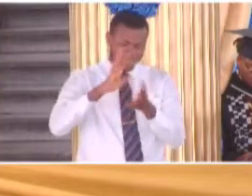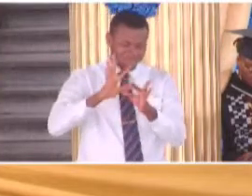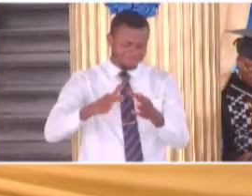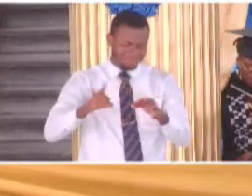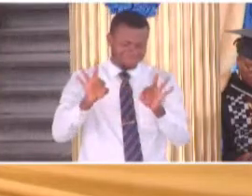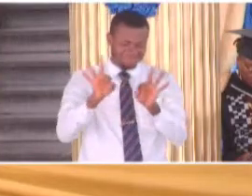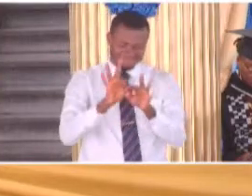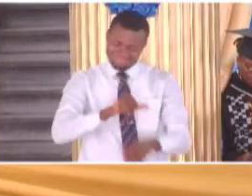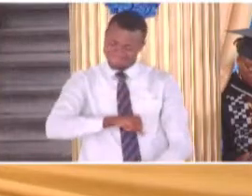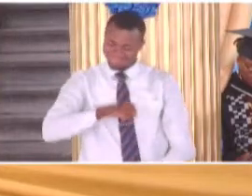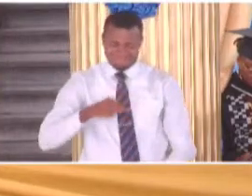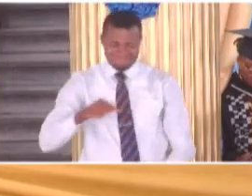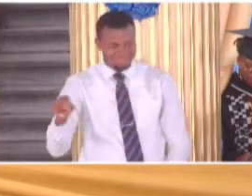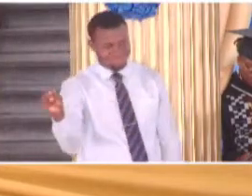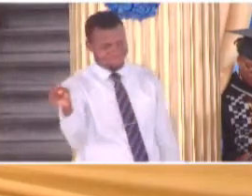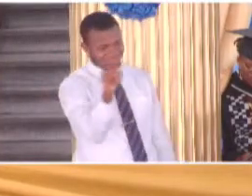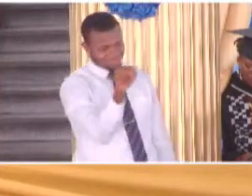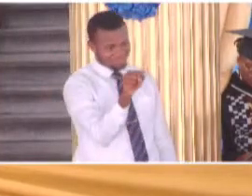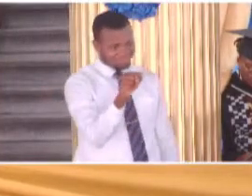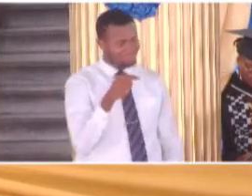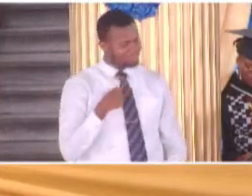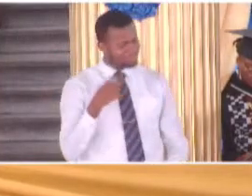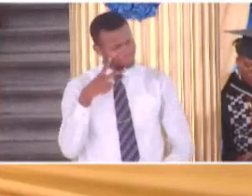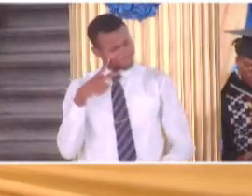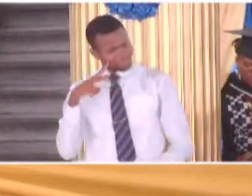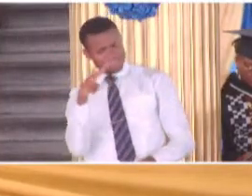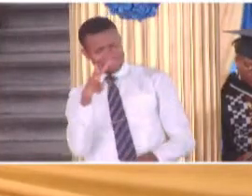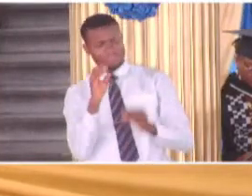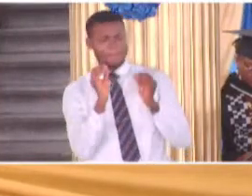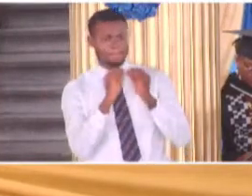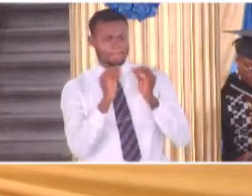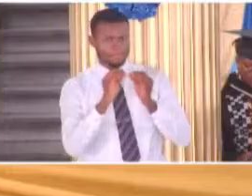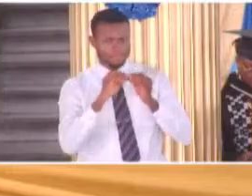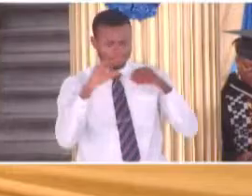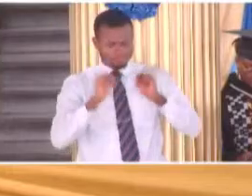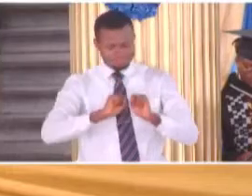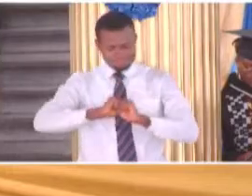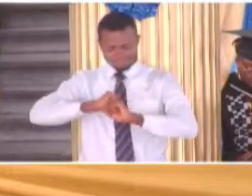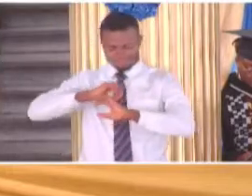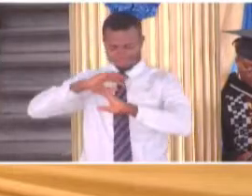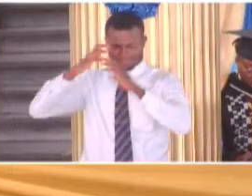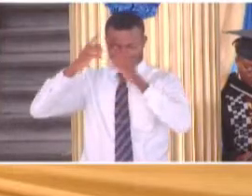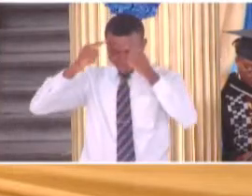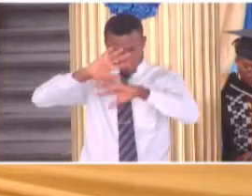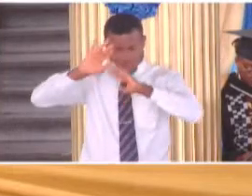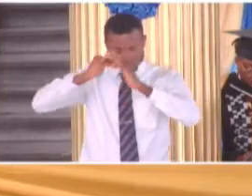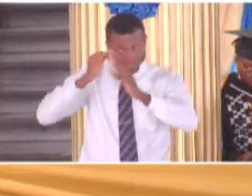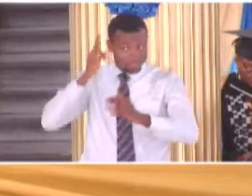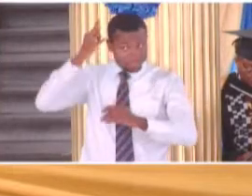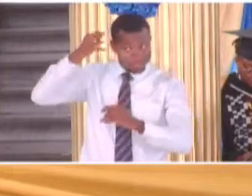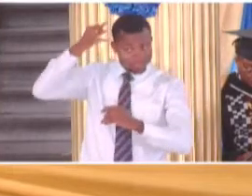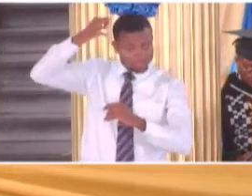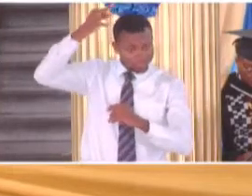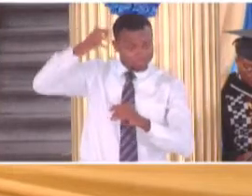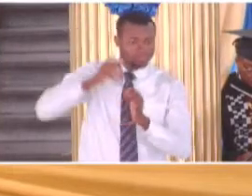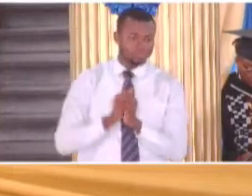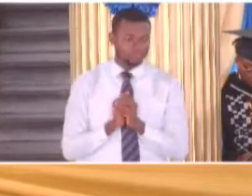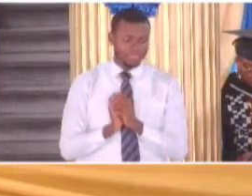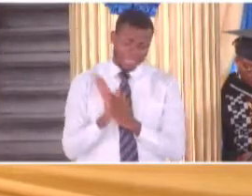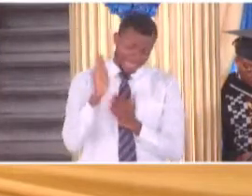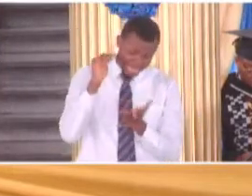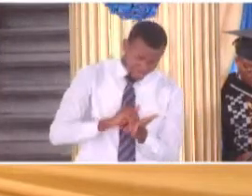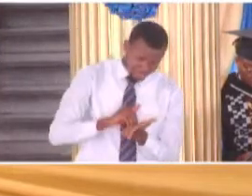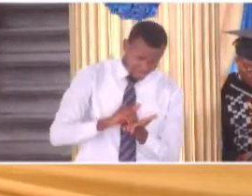you and look forward to seeing all that you will accomplish in the future. Once